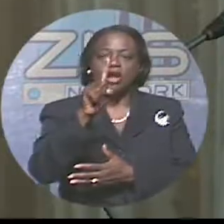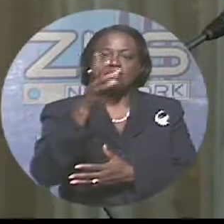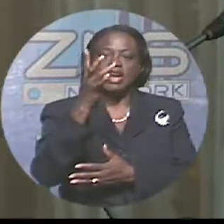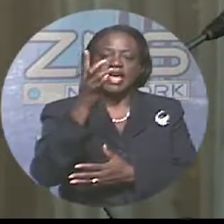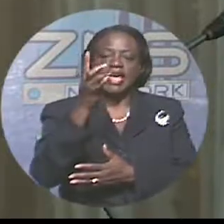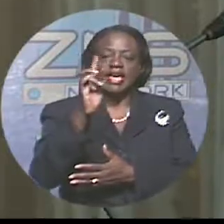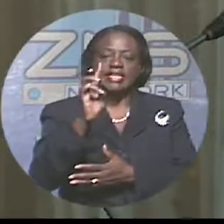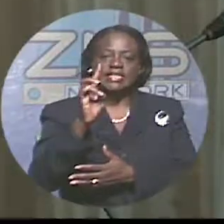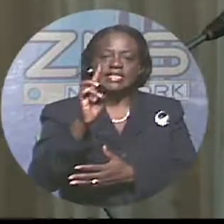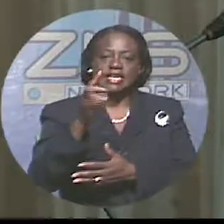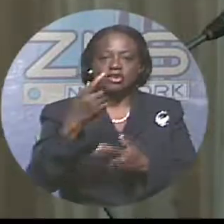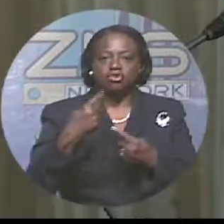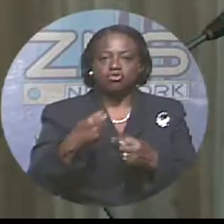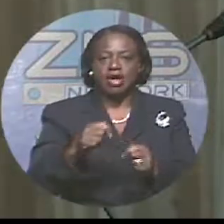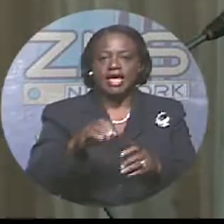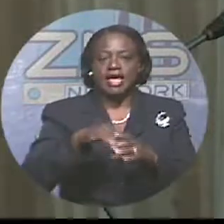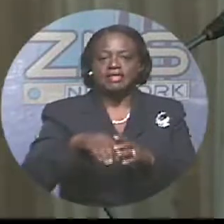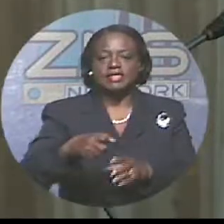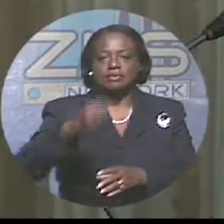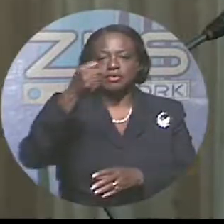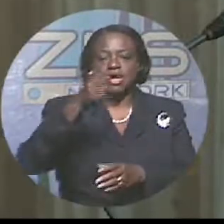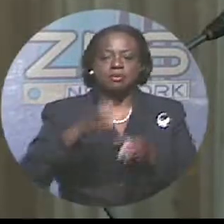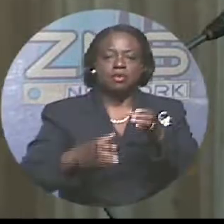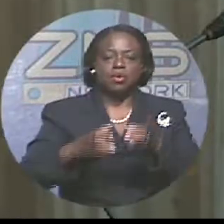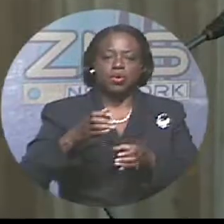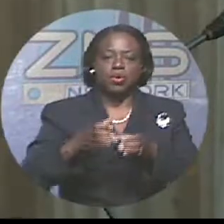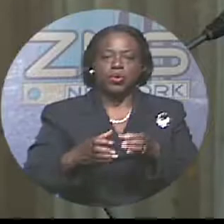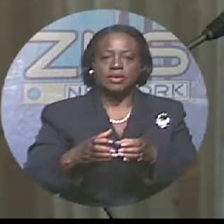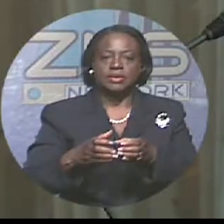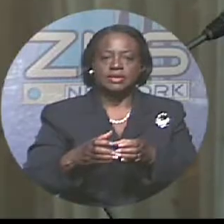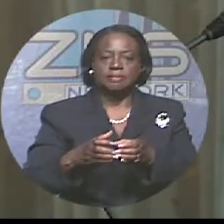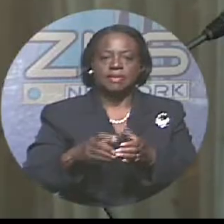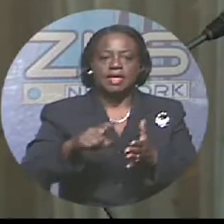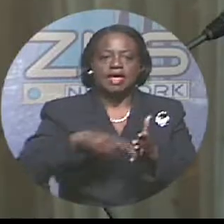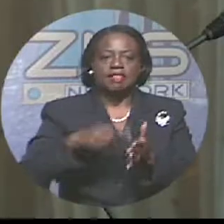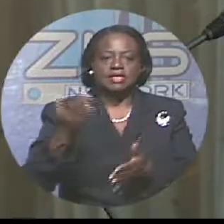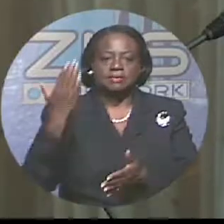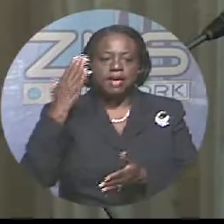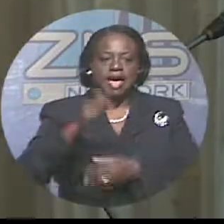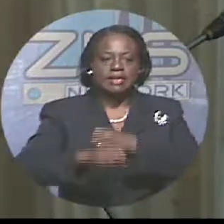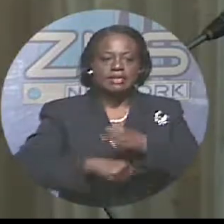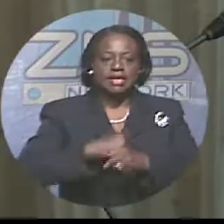118 cases were tried in the Supreme Court. This past year,